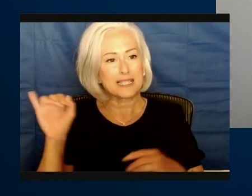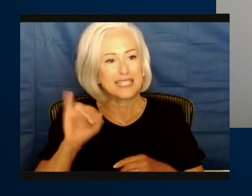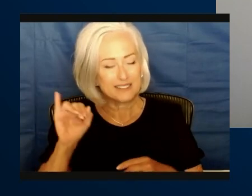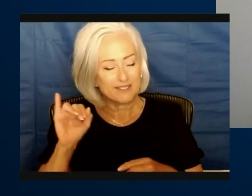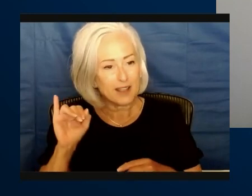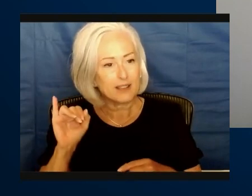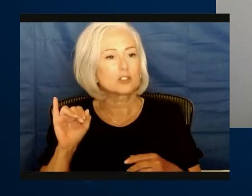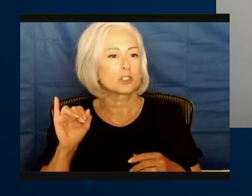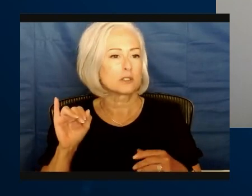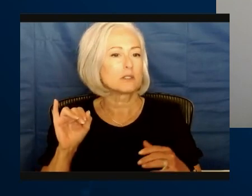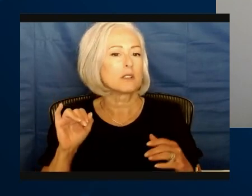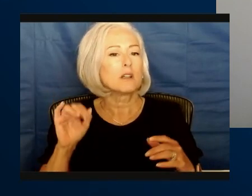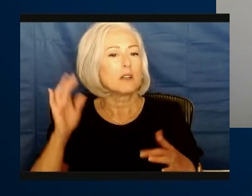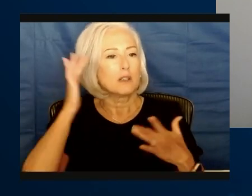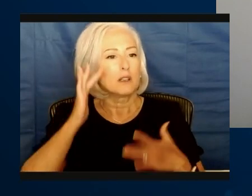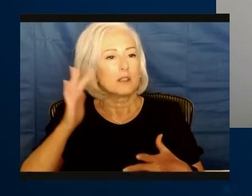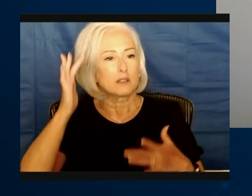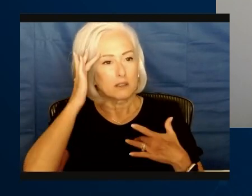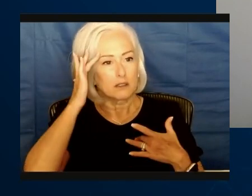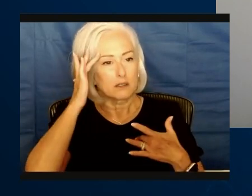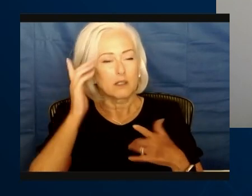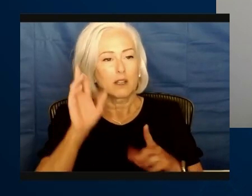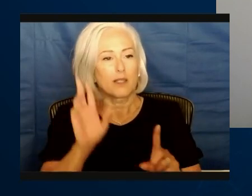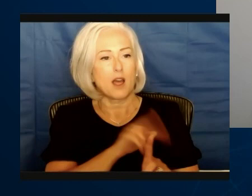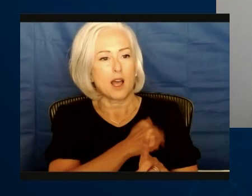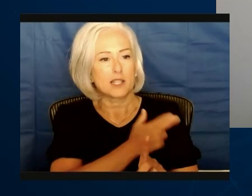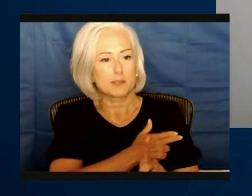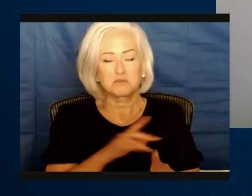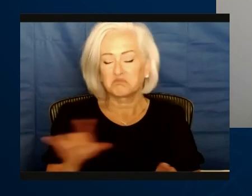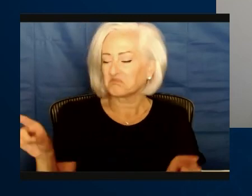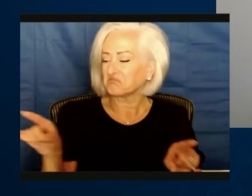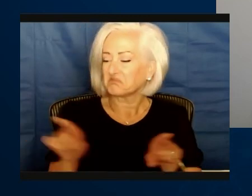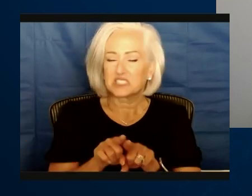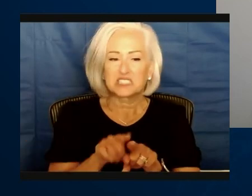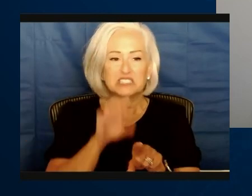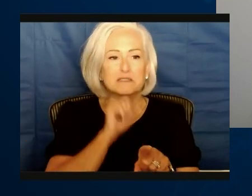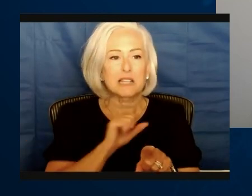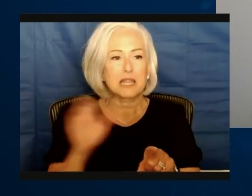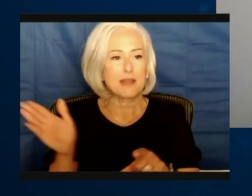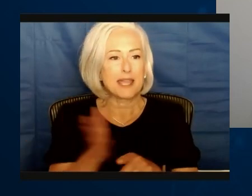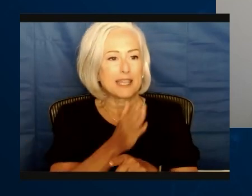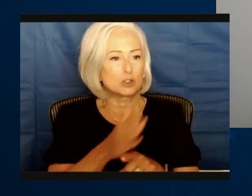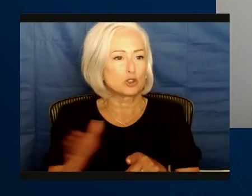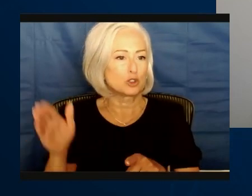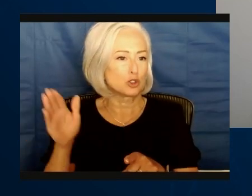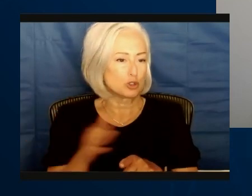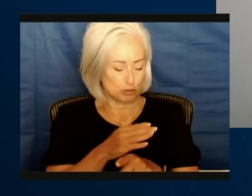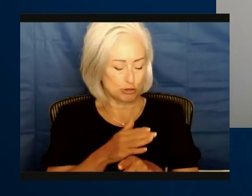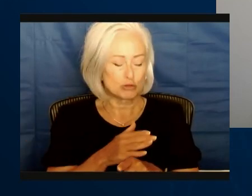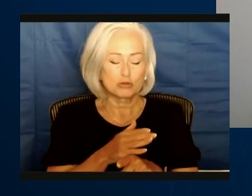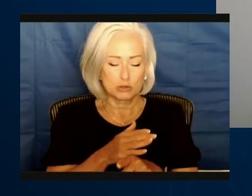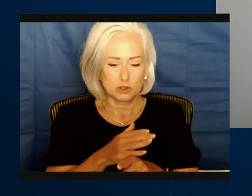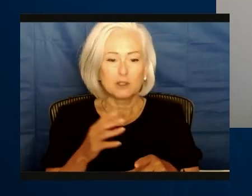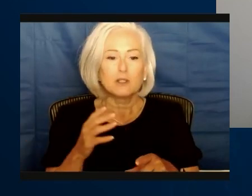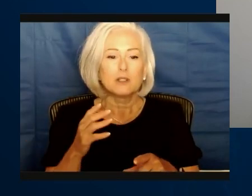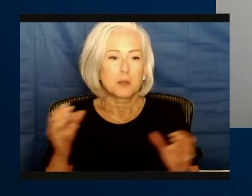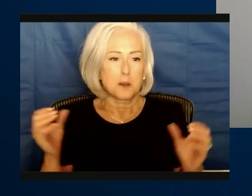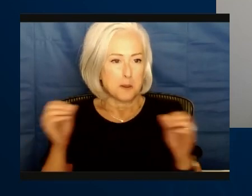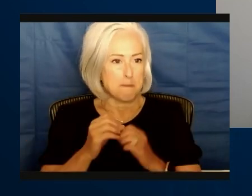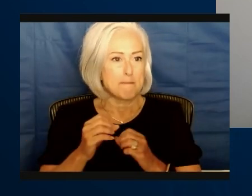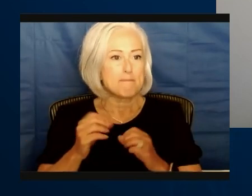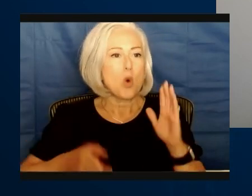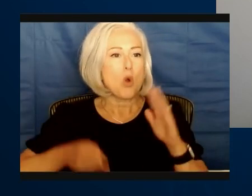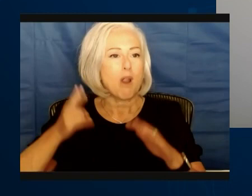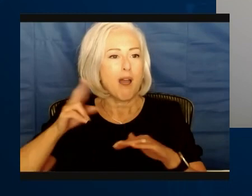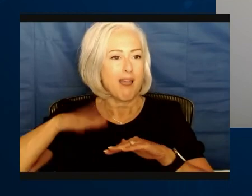nationally. Yeah, it's the same age range we've seen, right? From a little bit, what we know is there's clearly a higher preponderance of those over 60, especially those